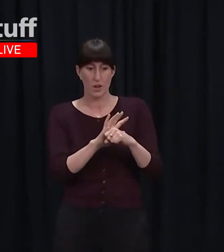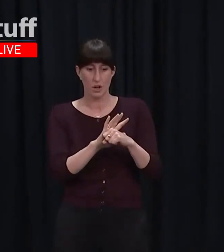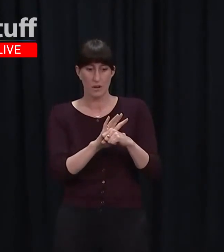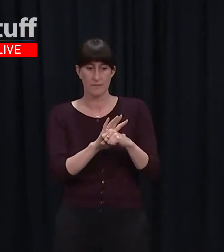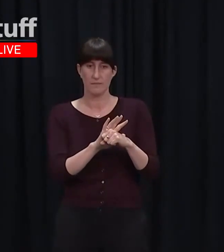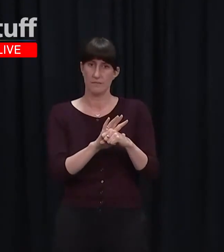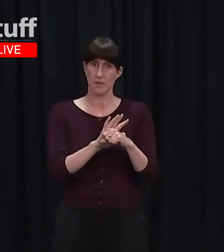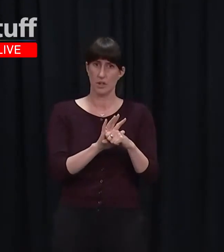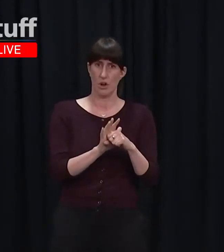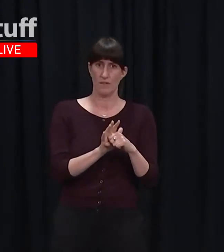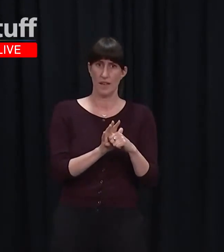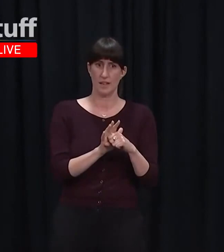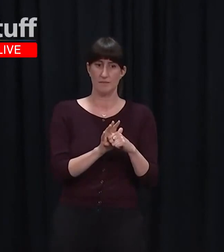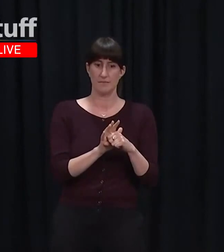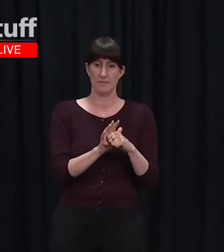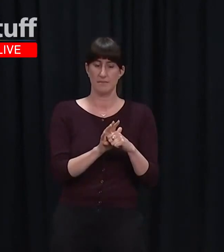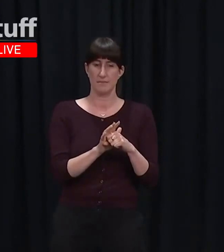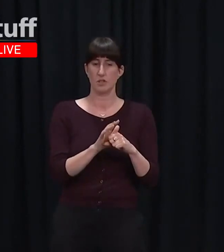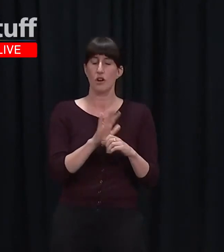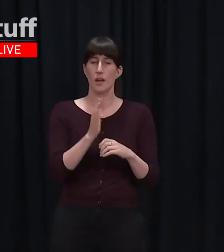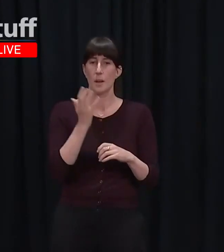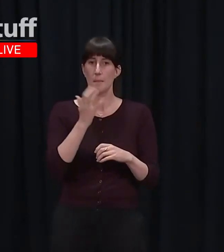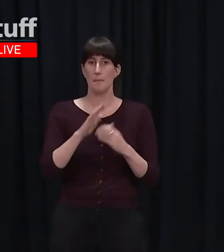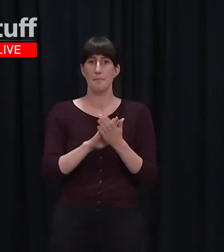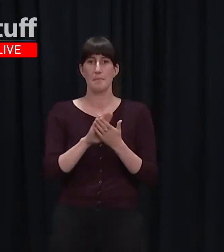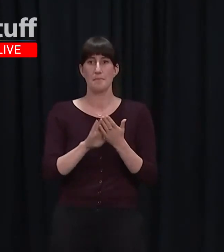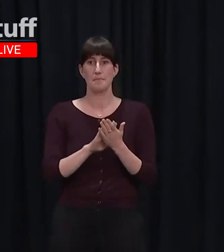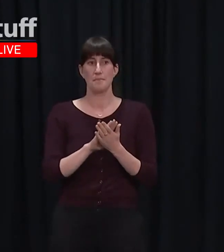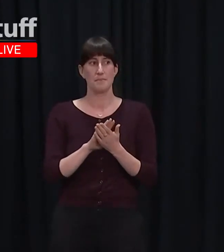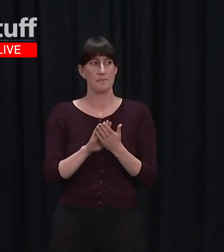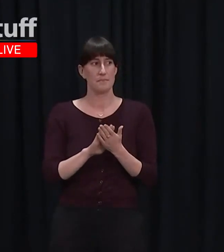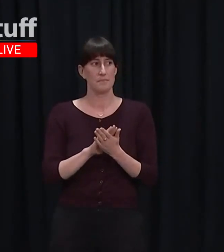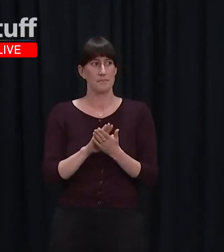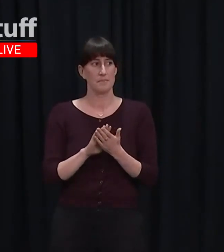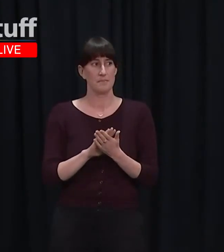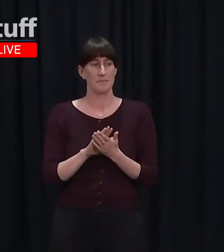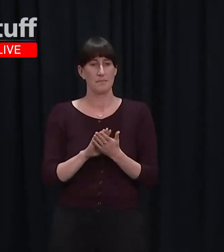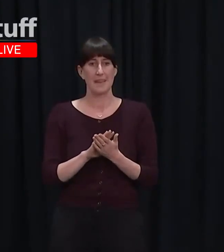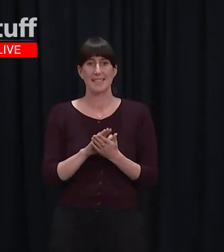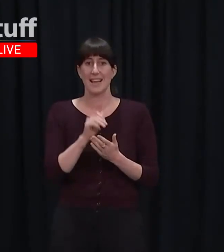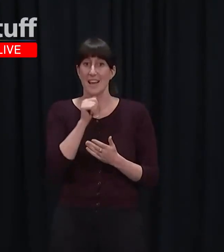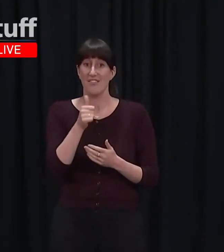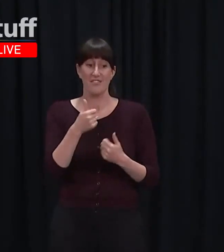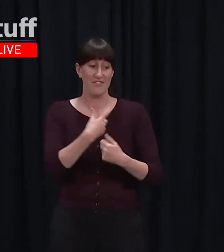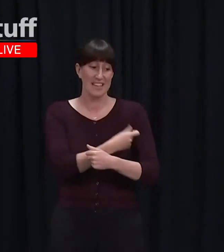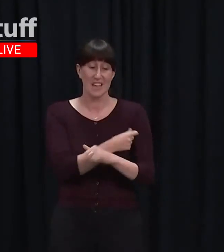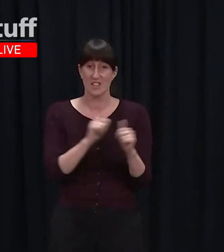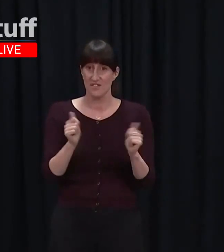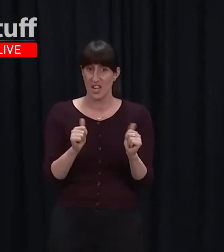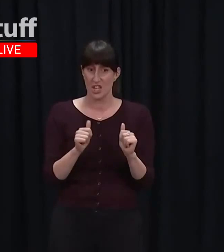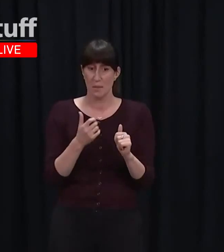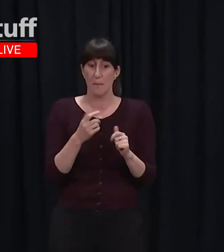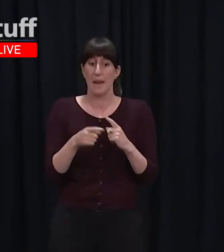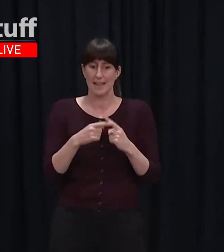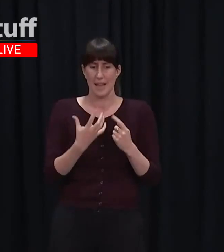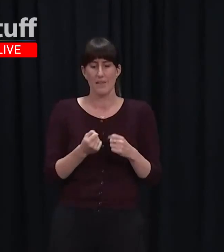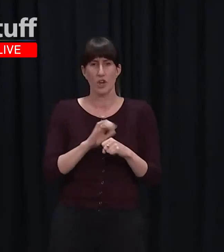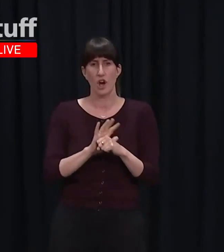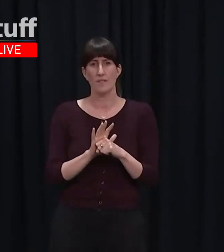of those who are unvaccinated, will have either very mild or symptoms, or just symptoms where they can be managed safely at